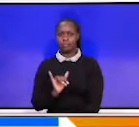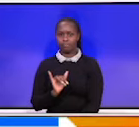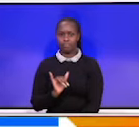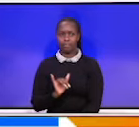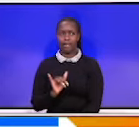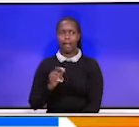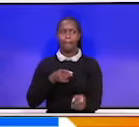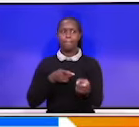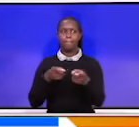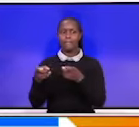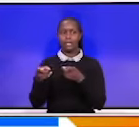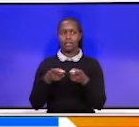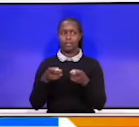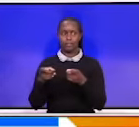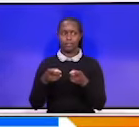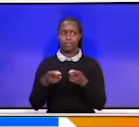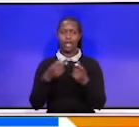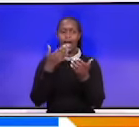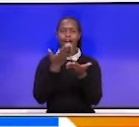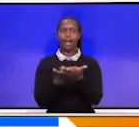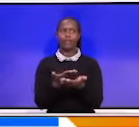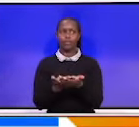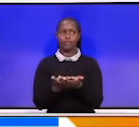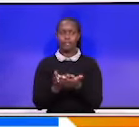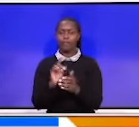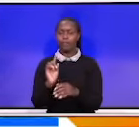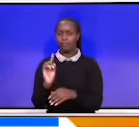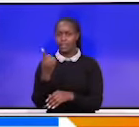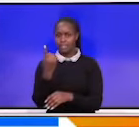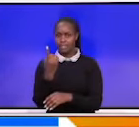the management, I requested to be given